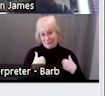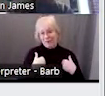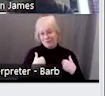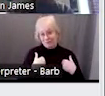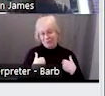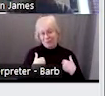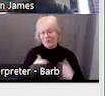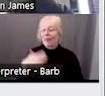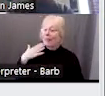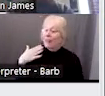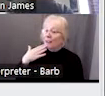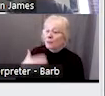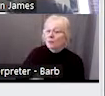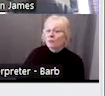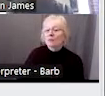Thanks, Amelie.